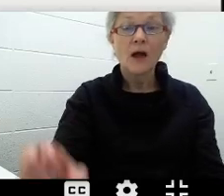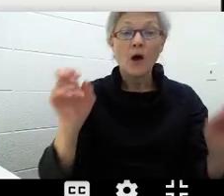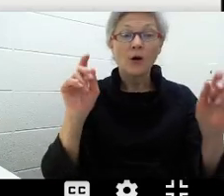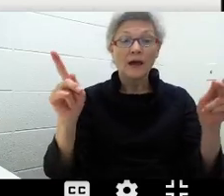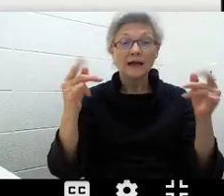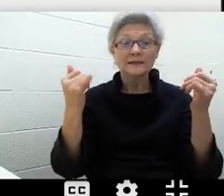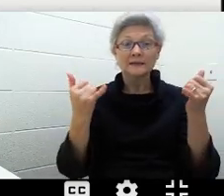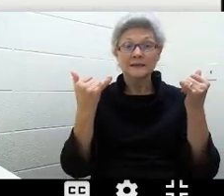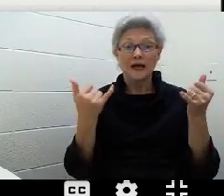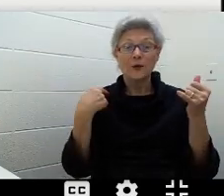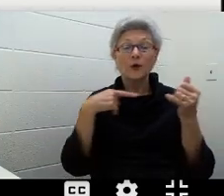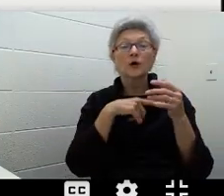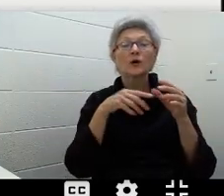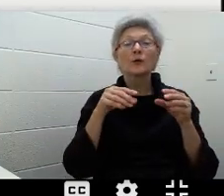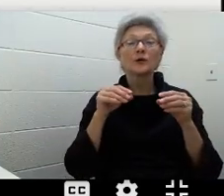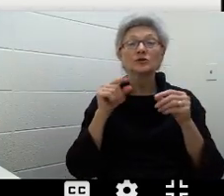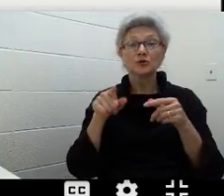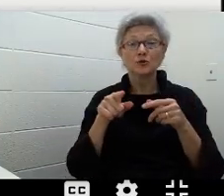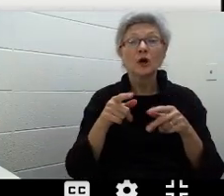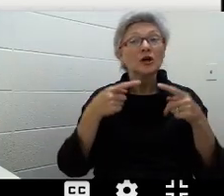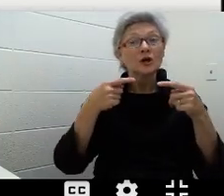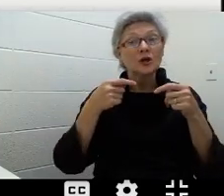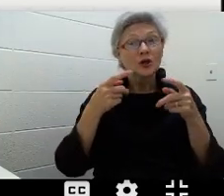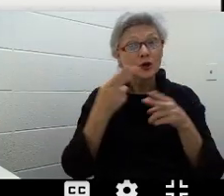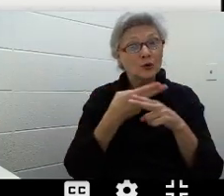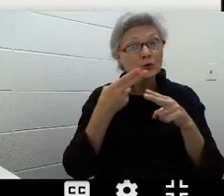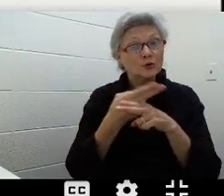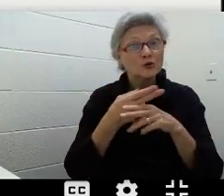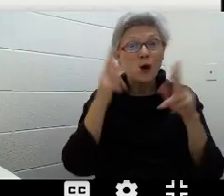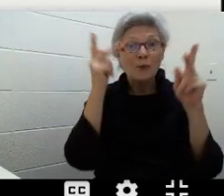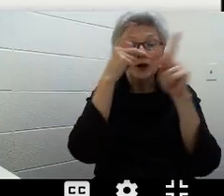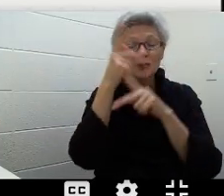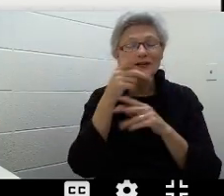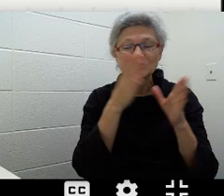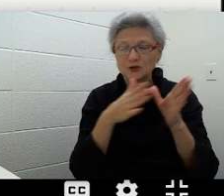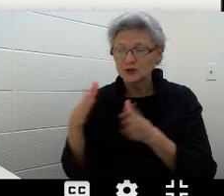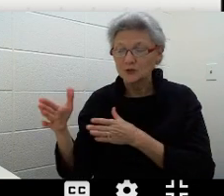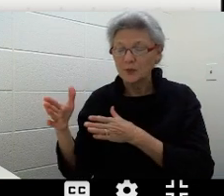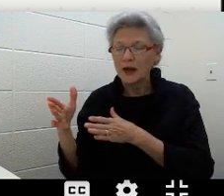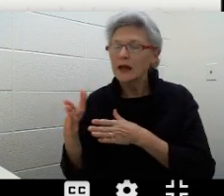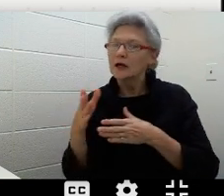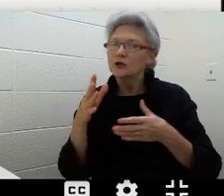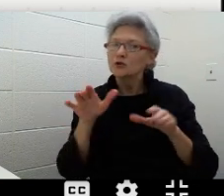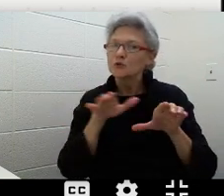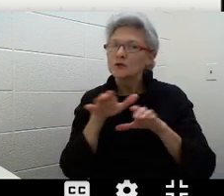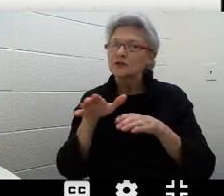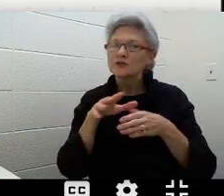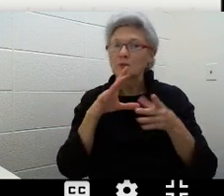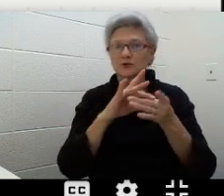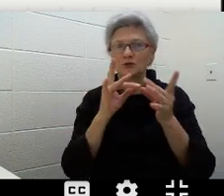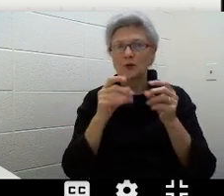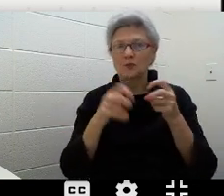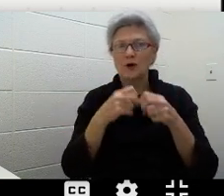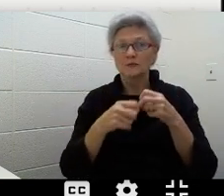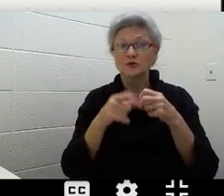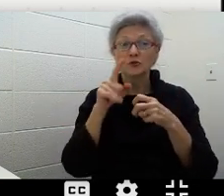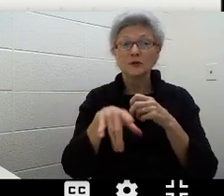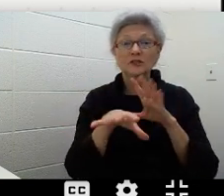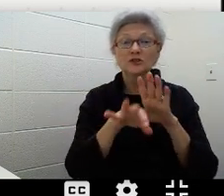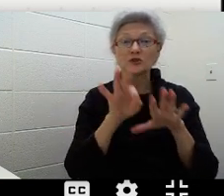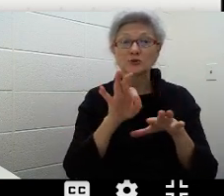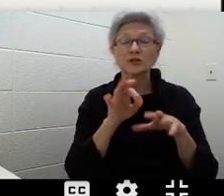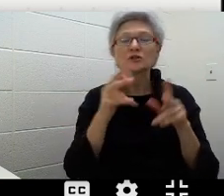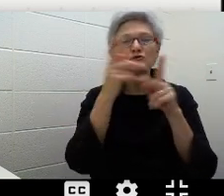Okay, today we are going to put our multiplication strategies to use by looking at some word problems. You're going to be able to choose